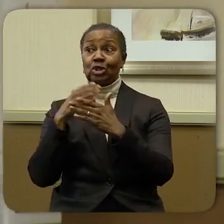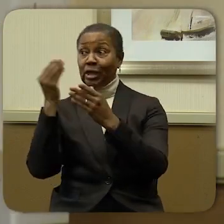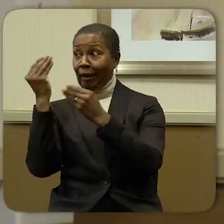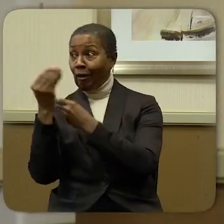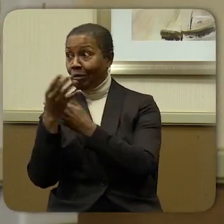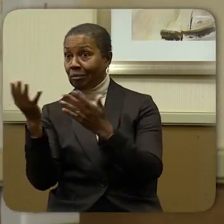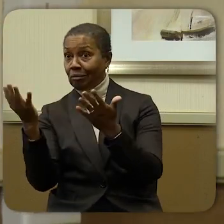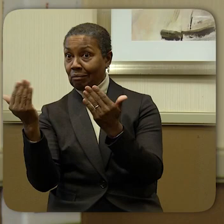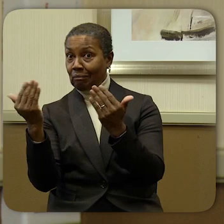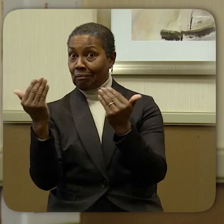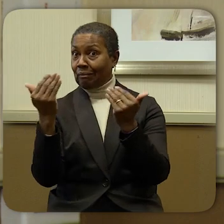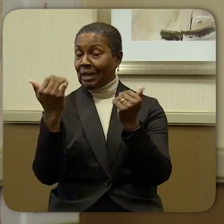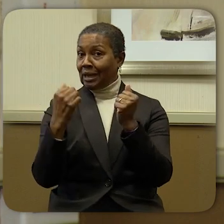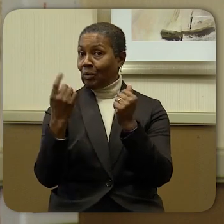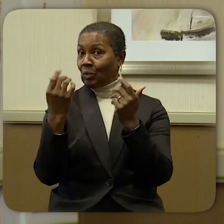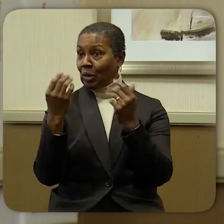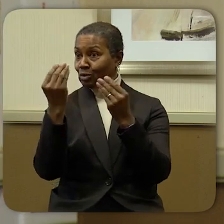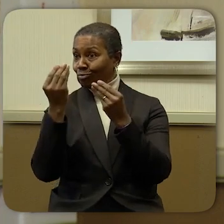back first?